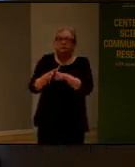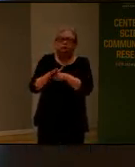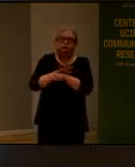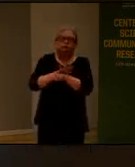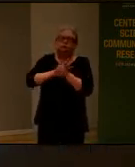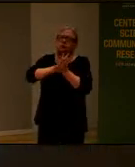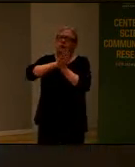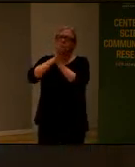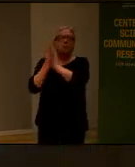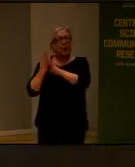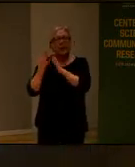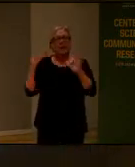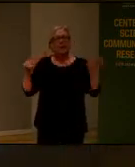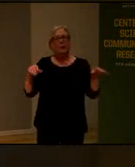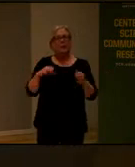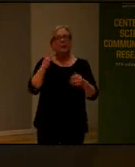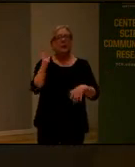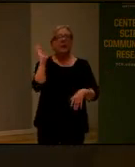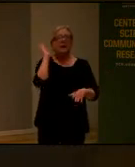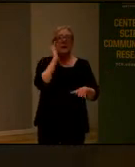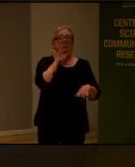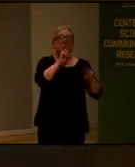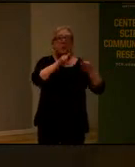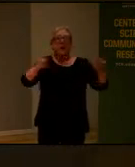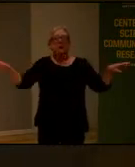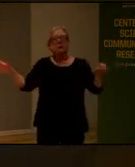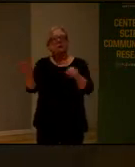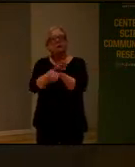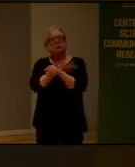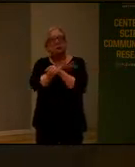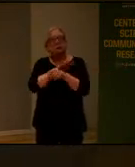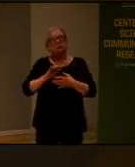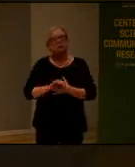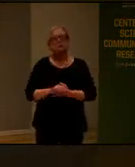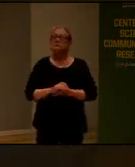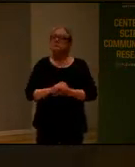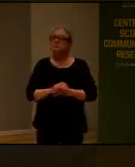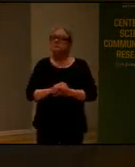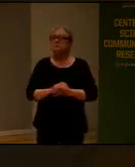and I think that there is a need for